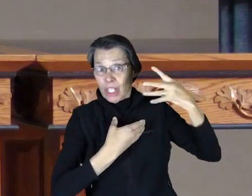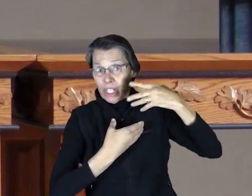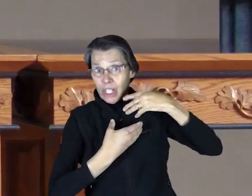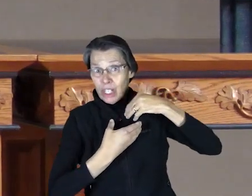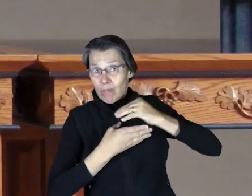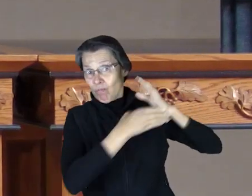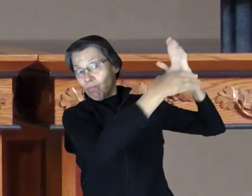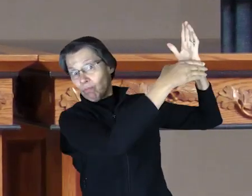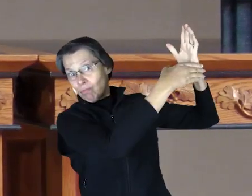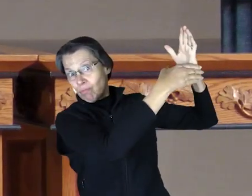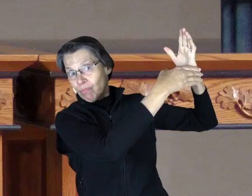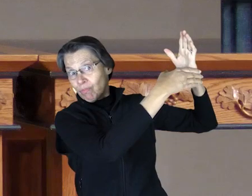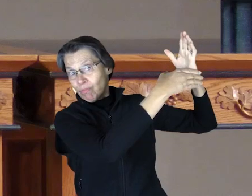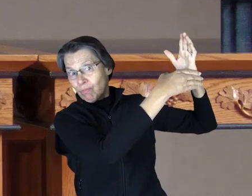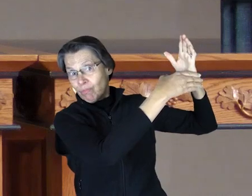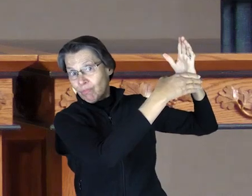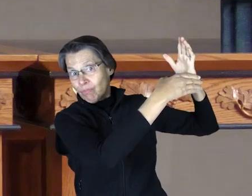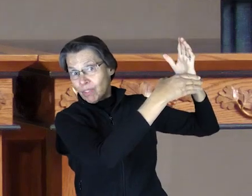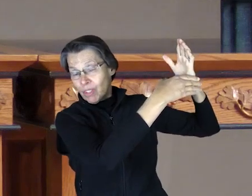It's really no different in the gospel.